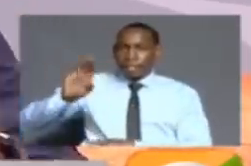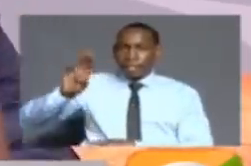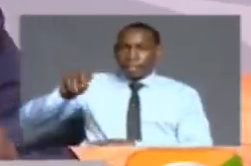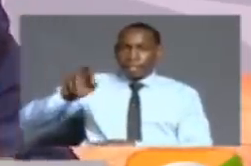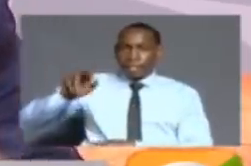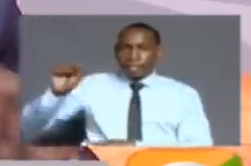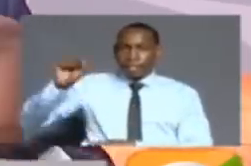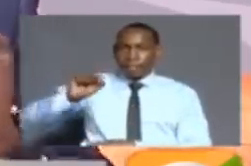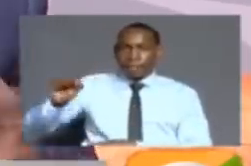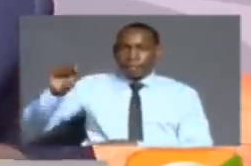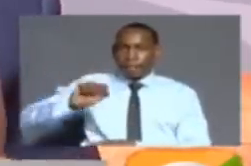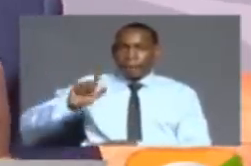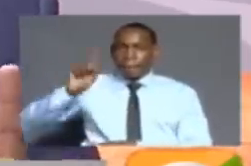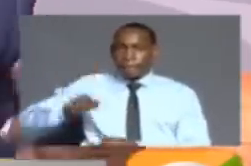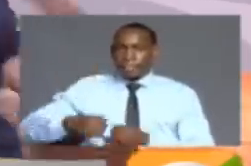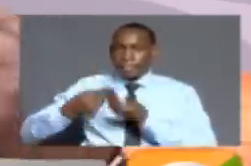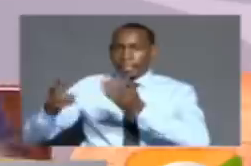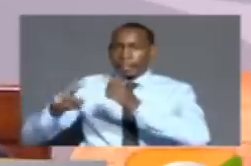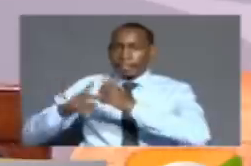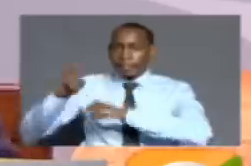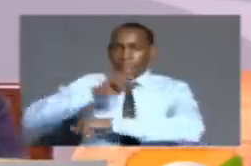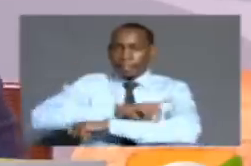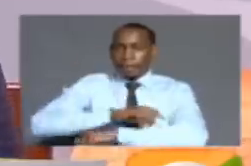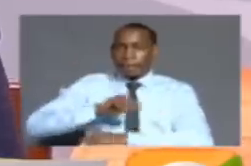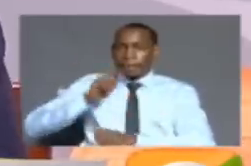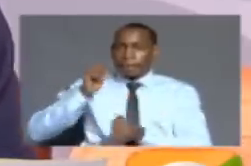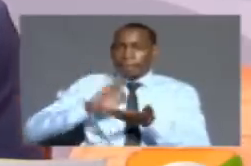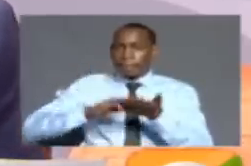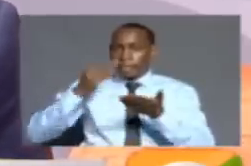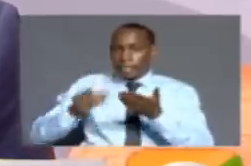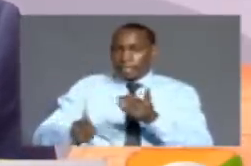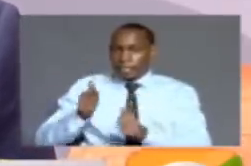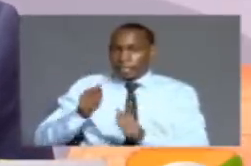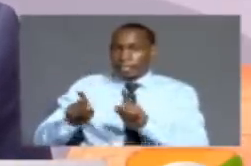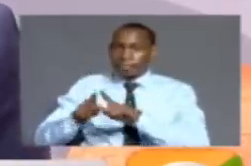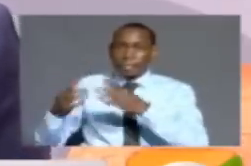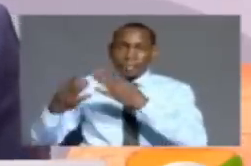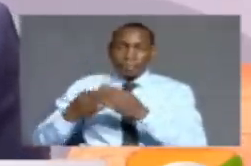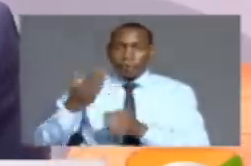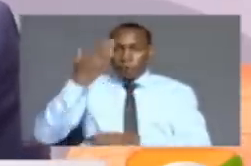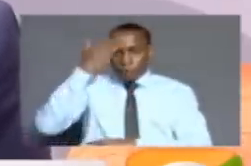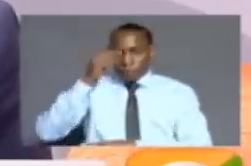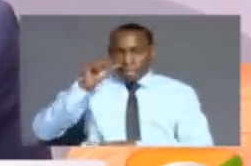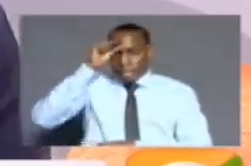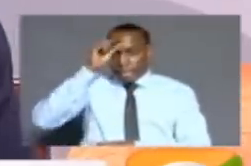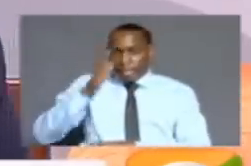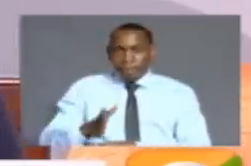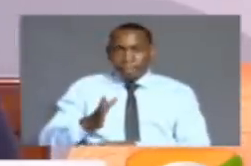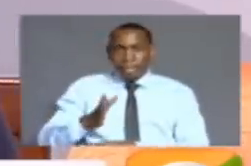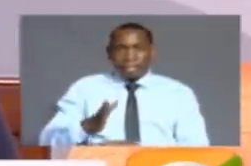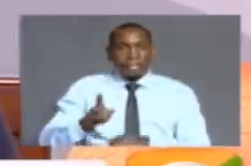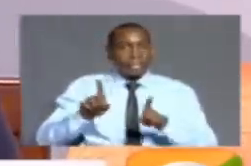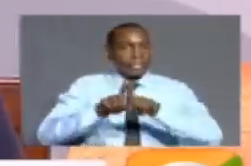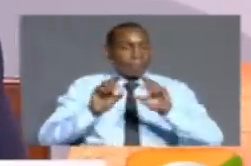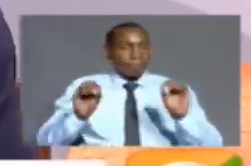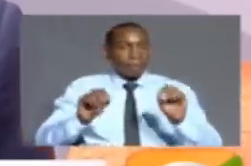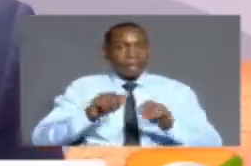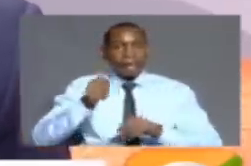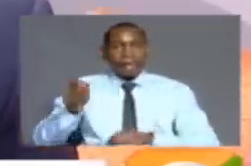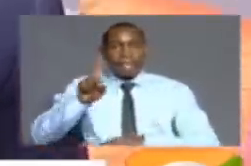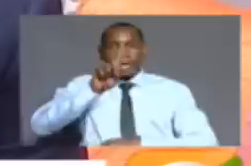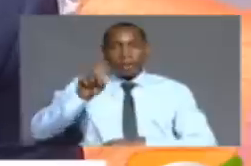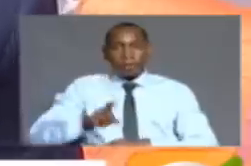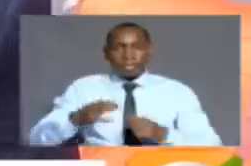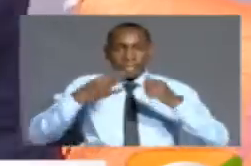impress within 7 days. Failure to which will be surcharged. Why is Makueni governor not? A year later. No. And then also the other big question is this.